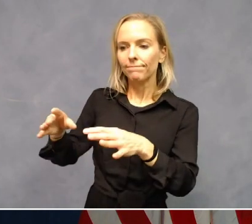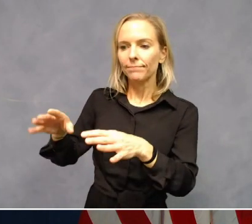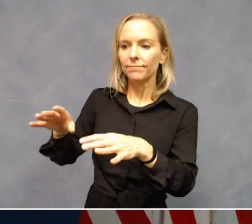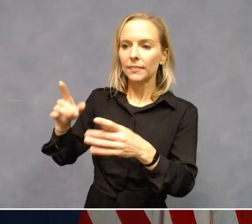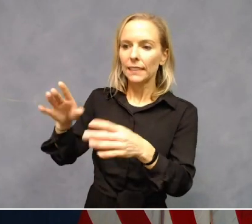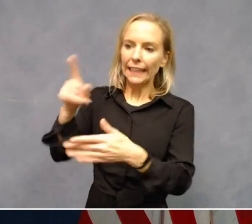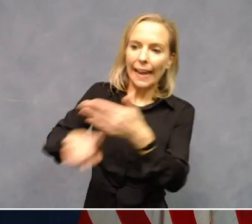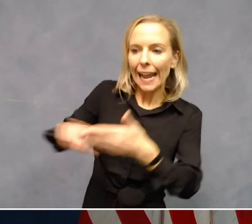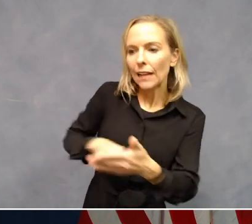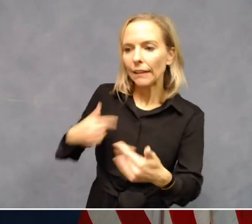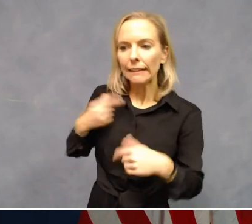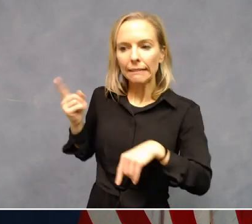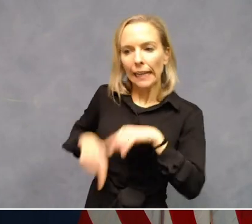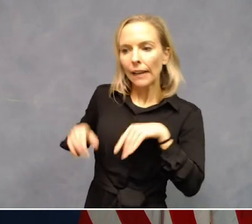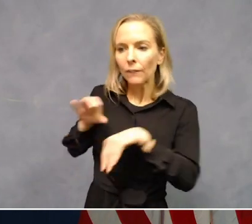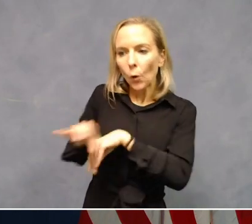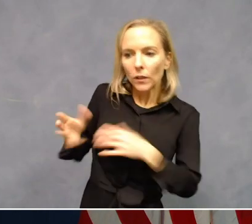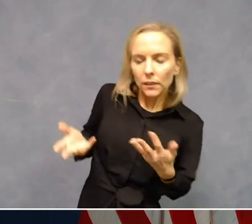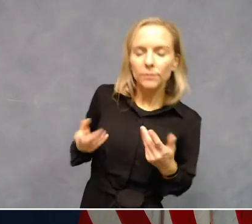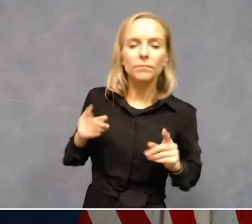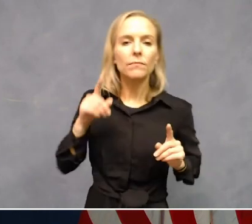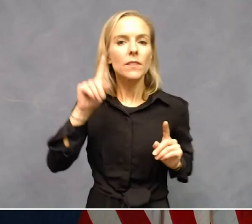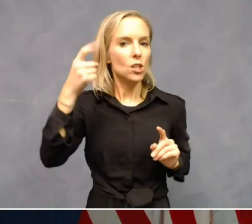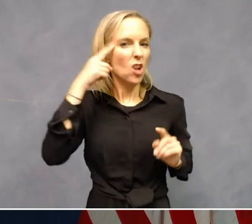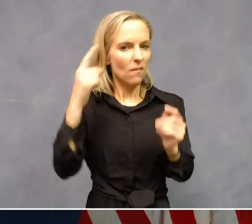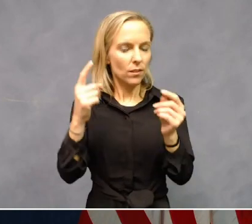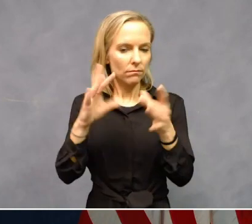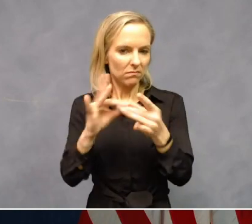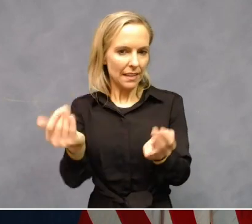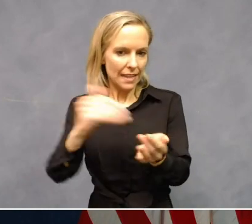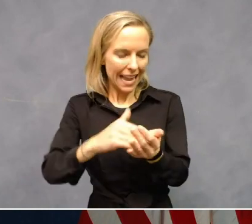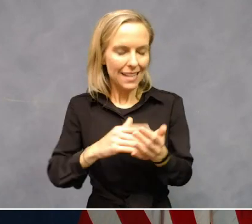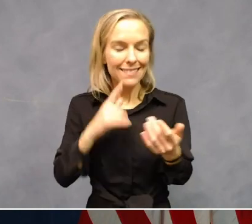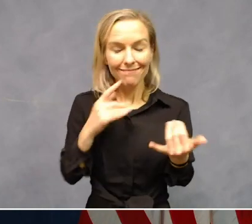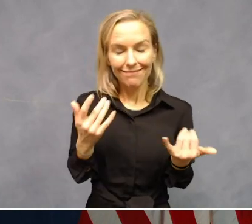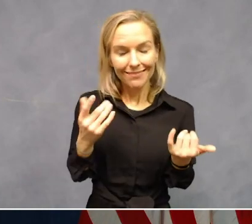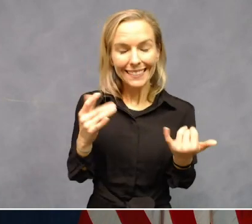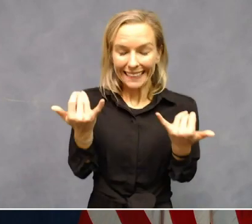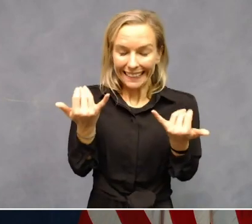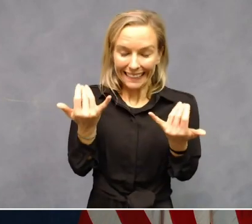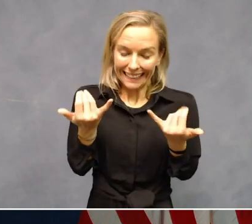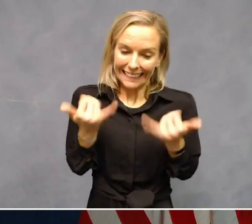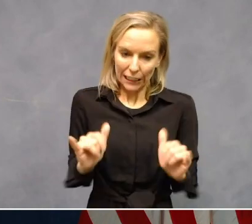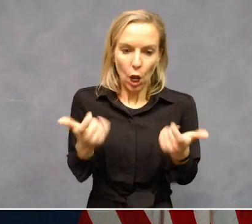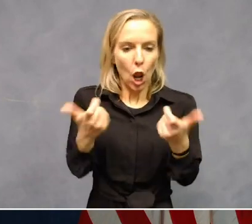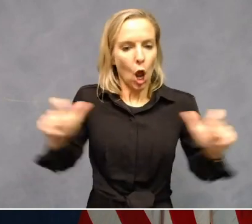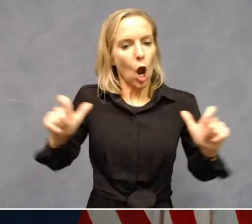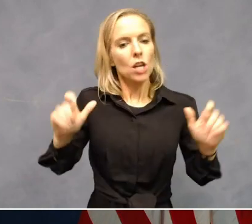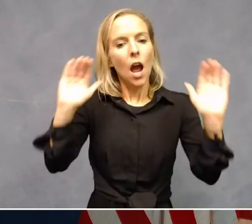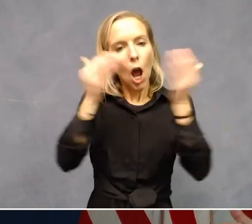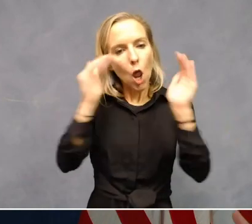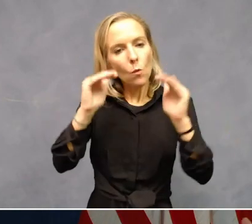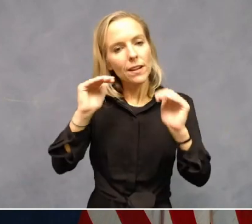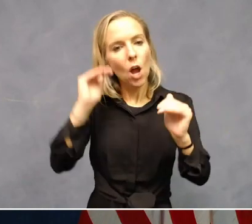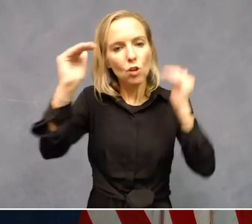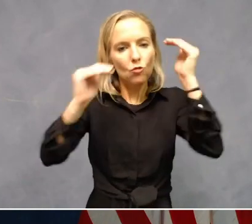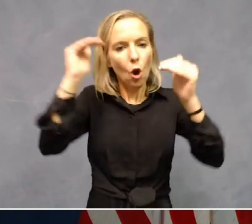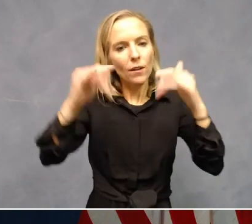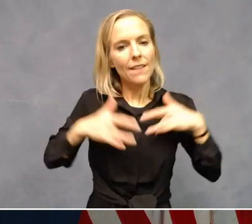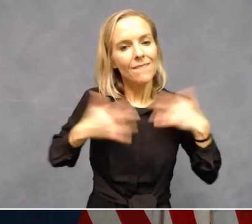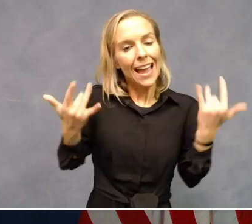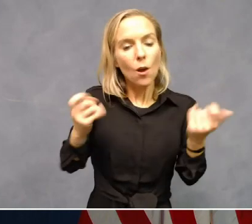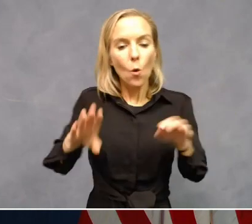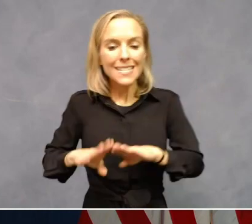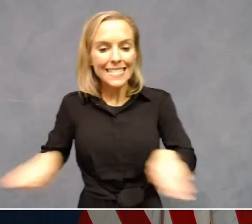on, there's still some large Halloween adult events or child events that don't follow our